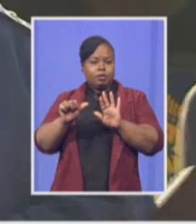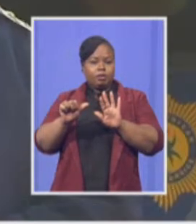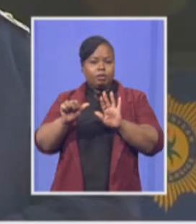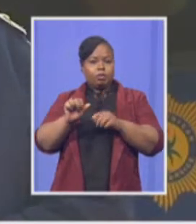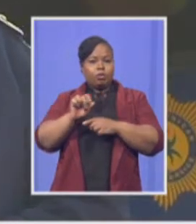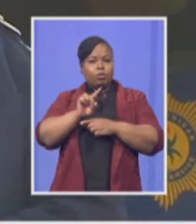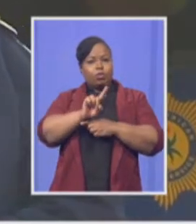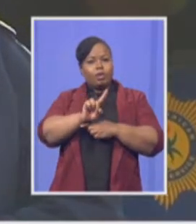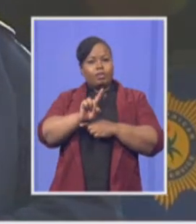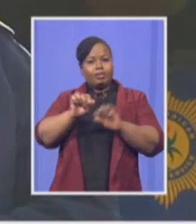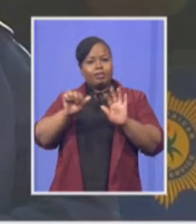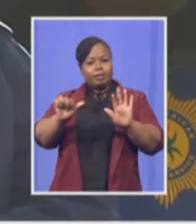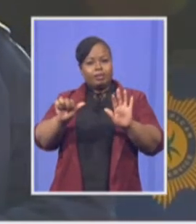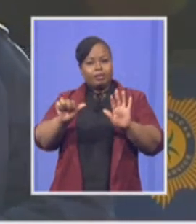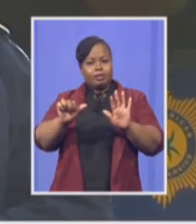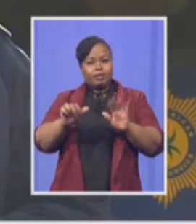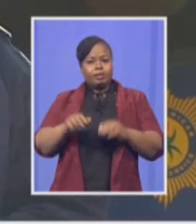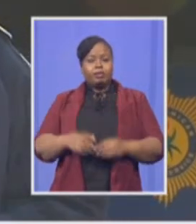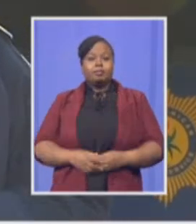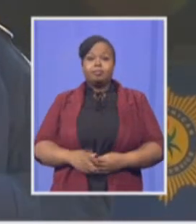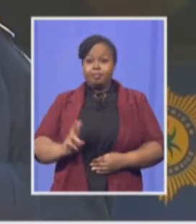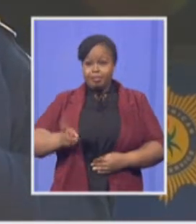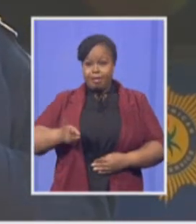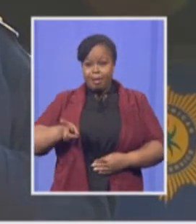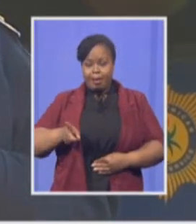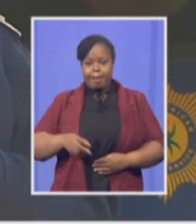6616. I'll repeat